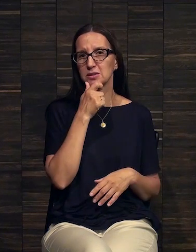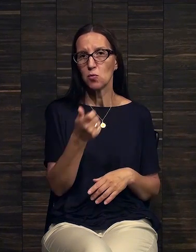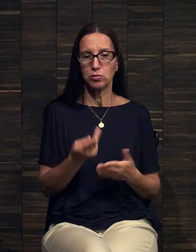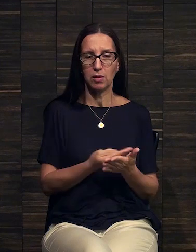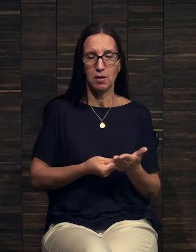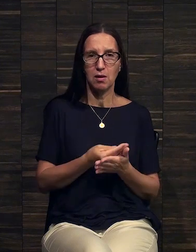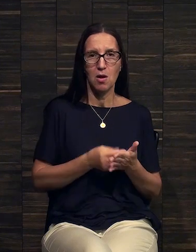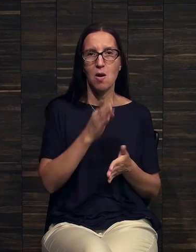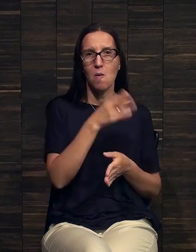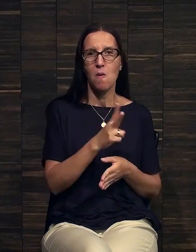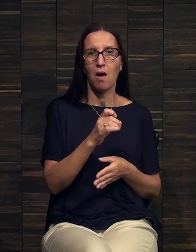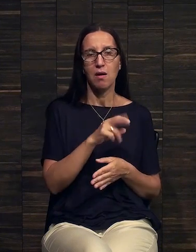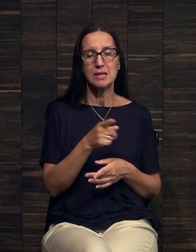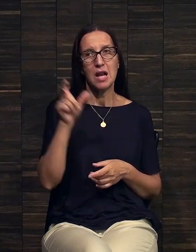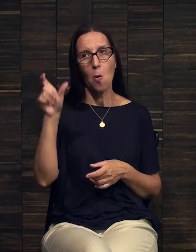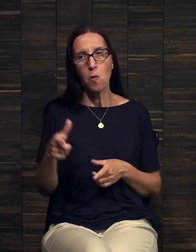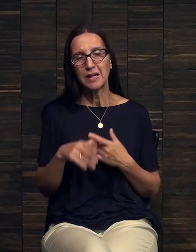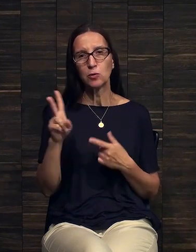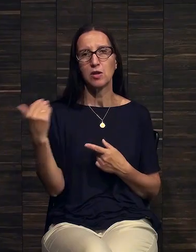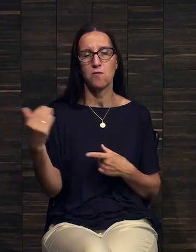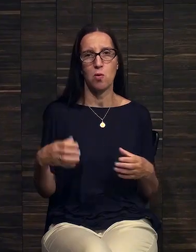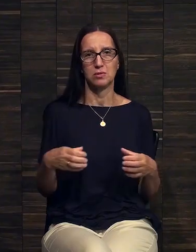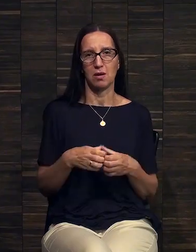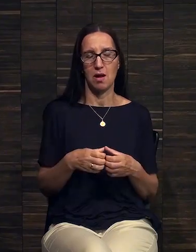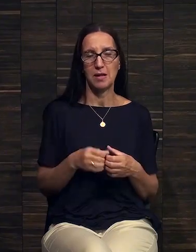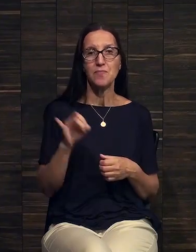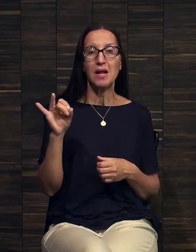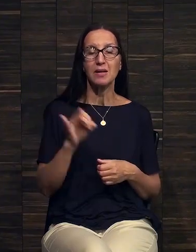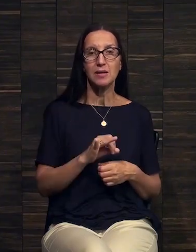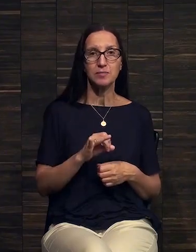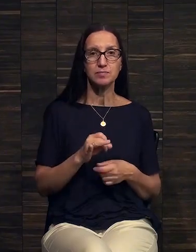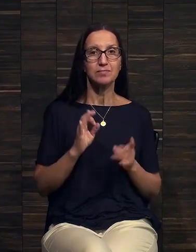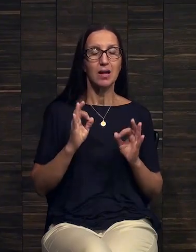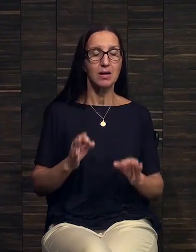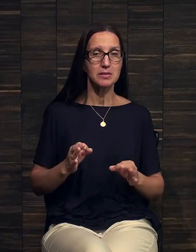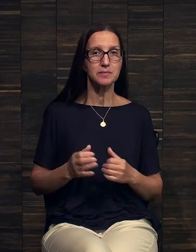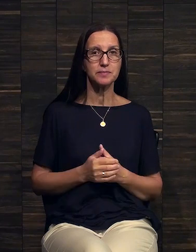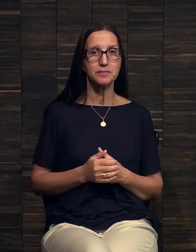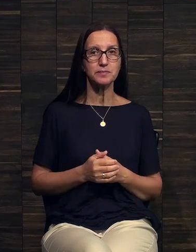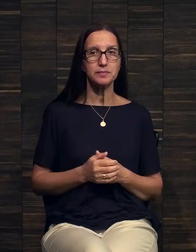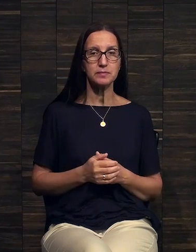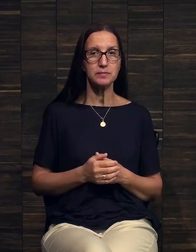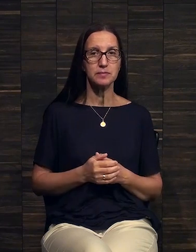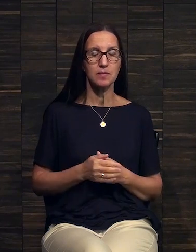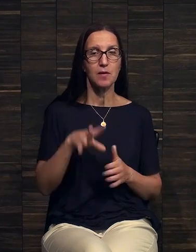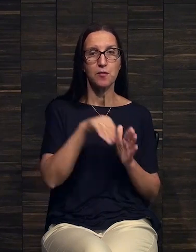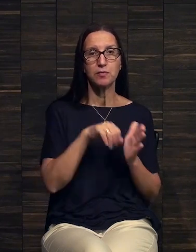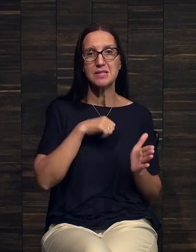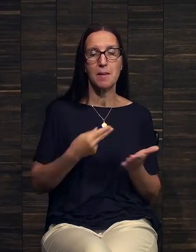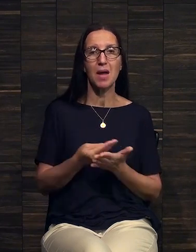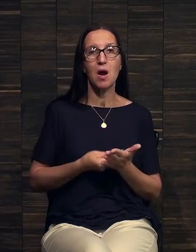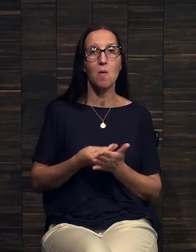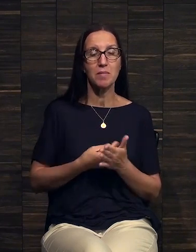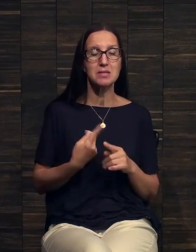killed 400 men, and they called themselves Punishers. And they watched this Punisher comics.